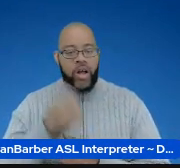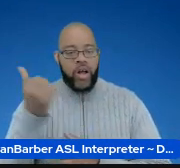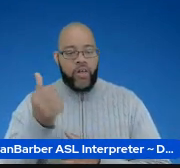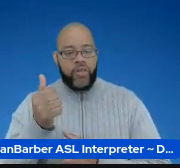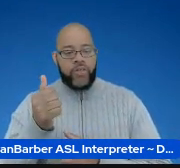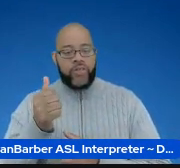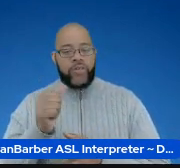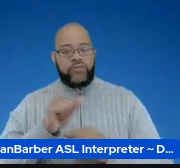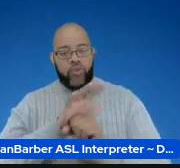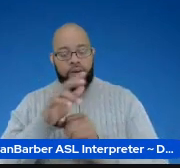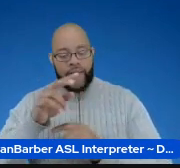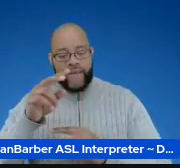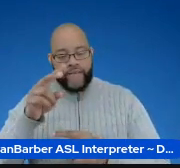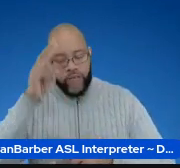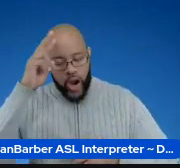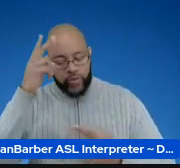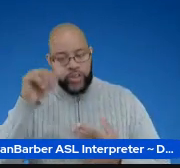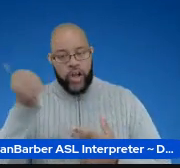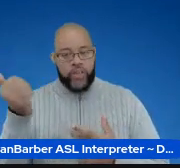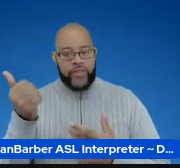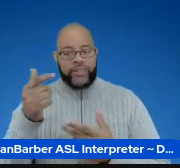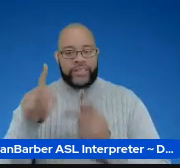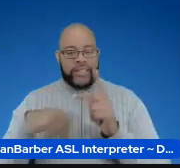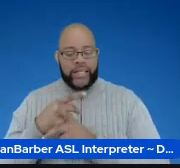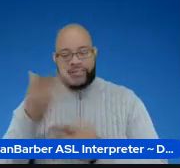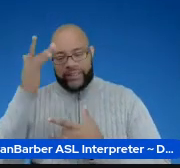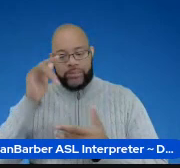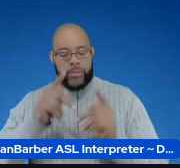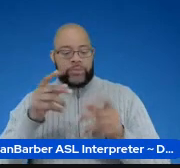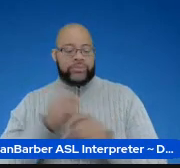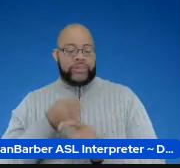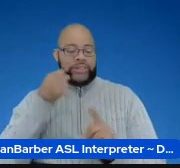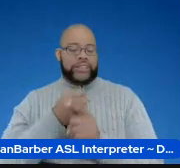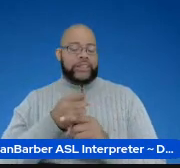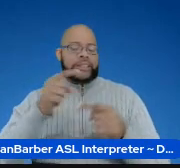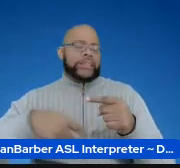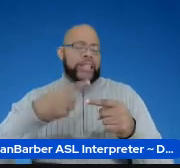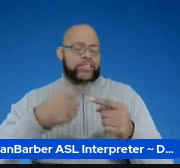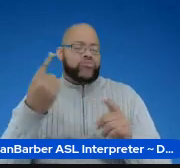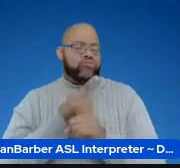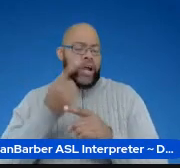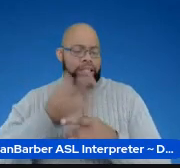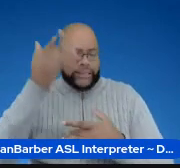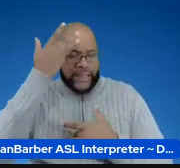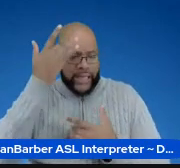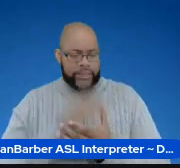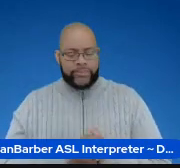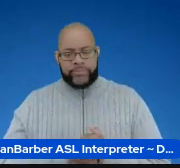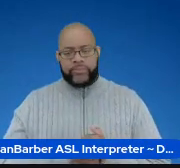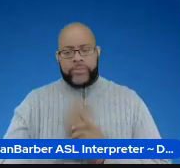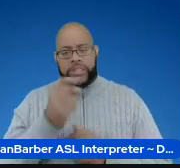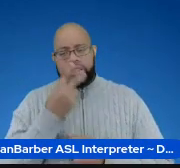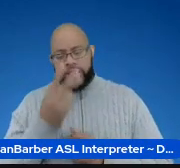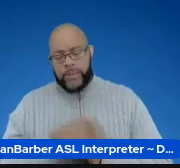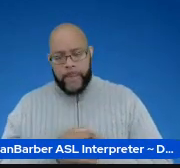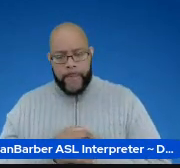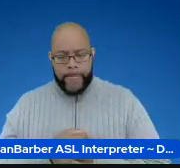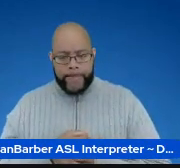coronaviruses other than SARS-CoV-2 that people just get infected with seasonally. And then you can see in